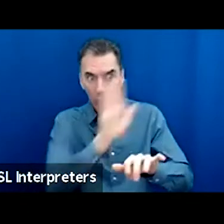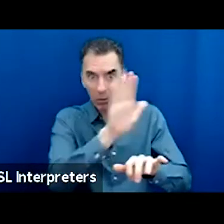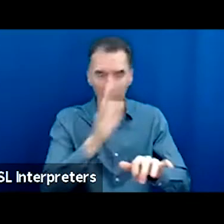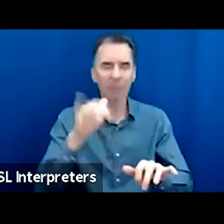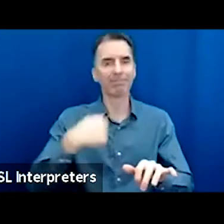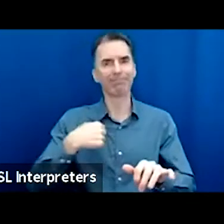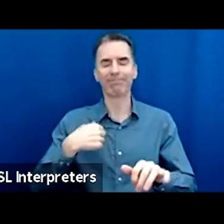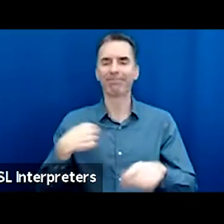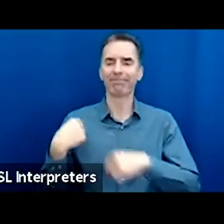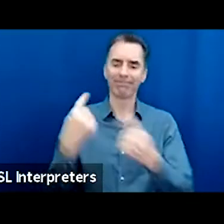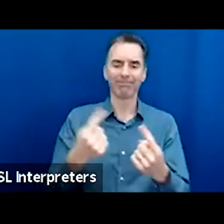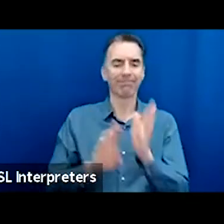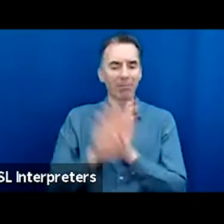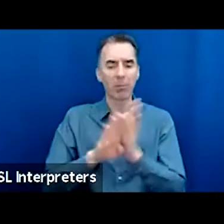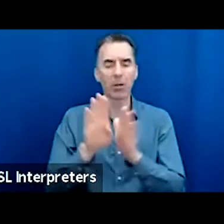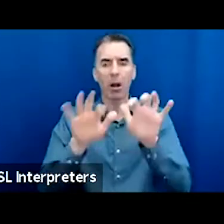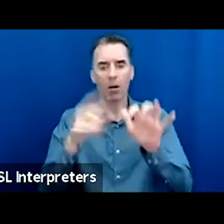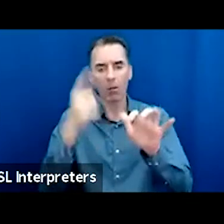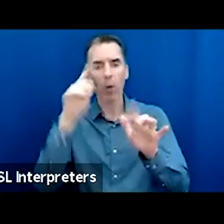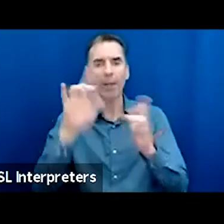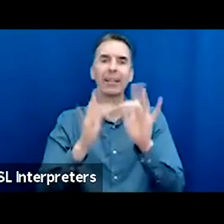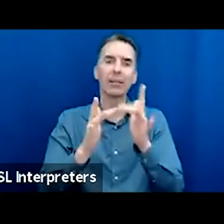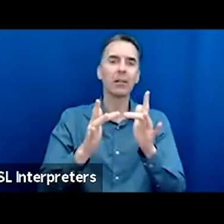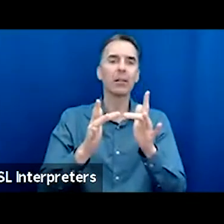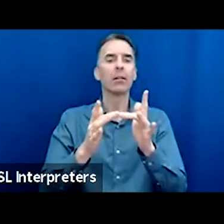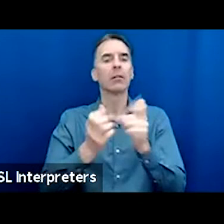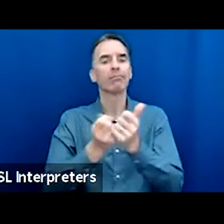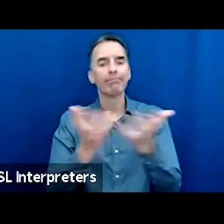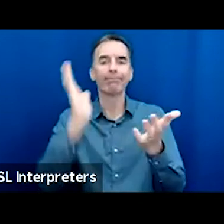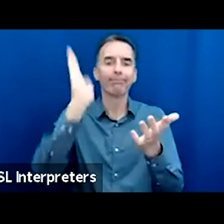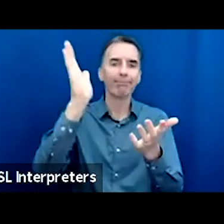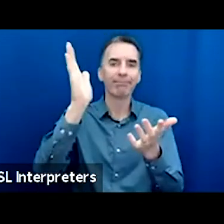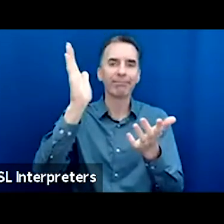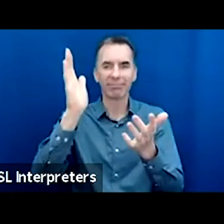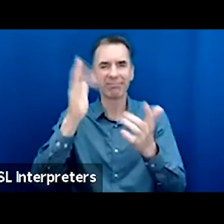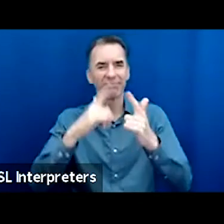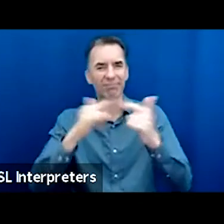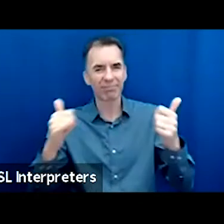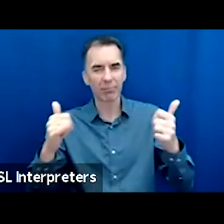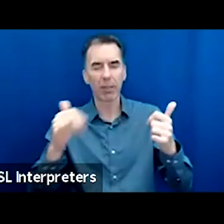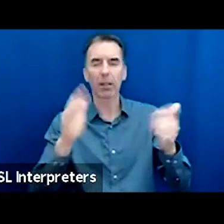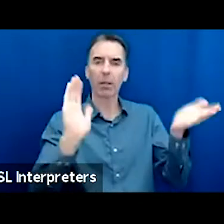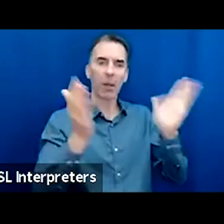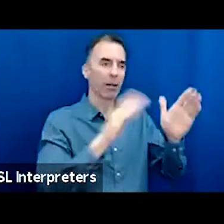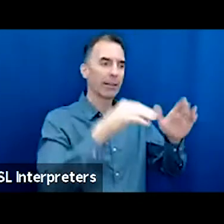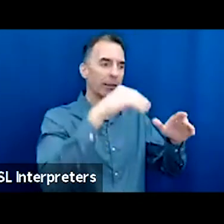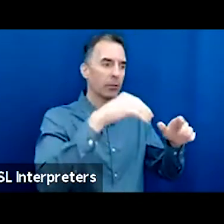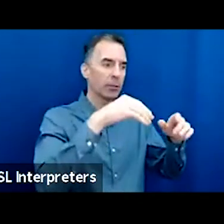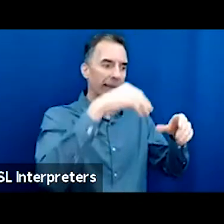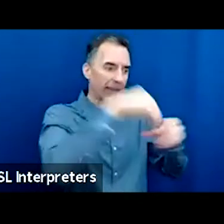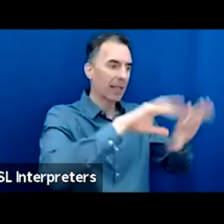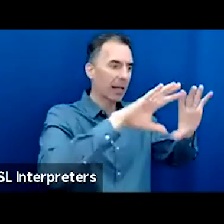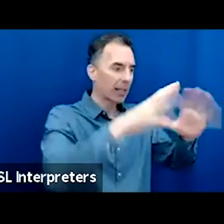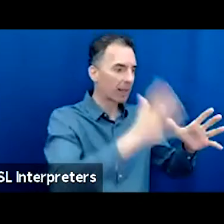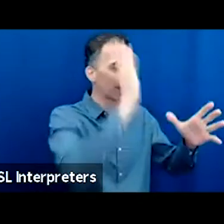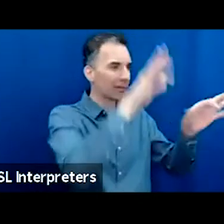content specifically for online delivery, and the scope of work is quite different than delivering in class and lecturing in class, and then, you know, the kind of work that